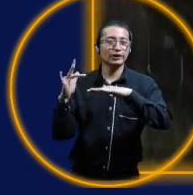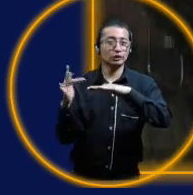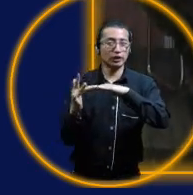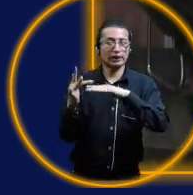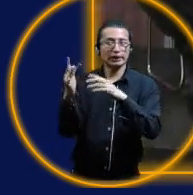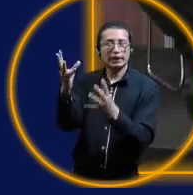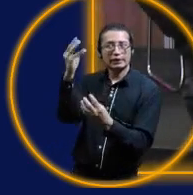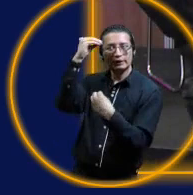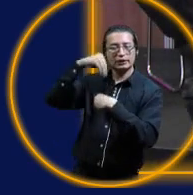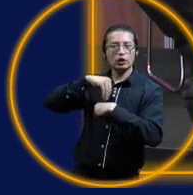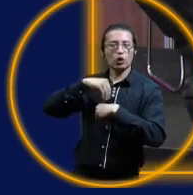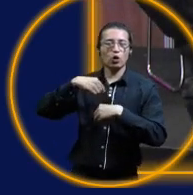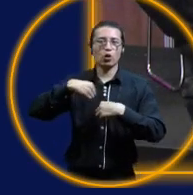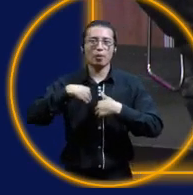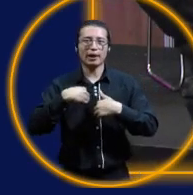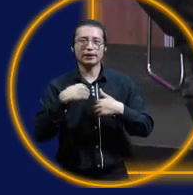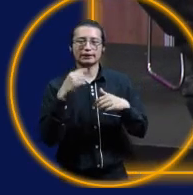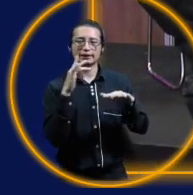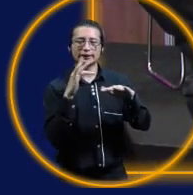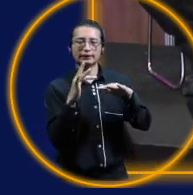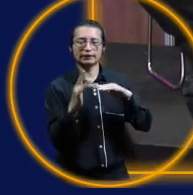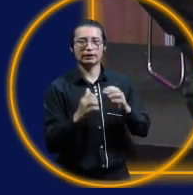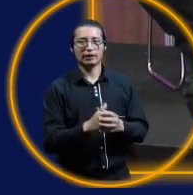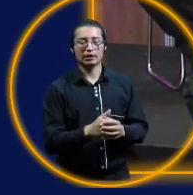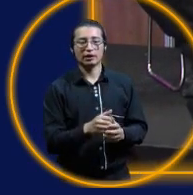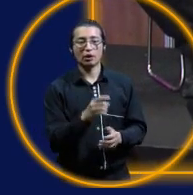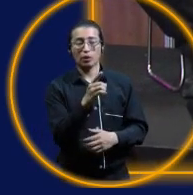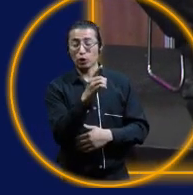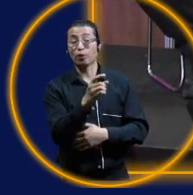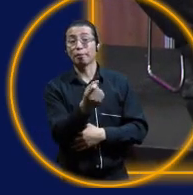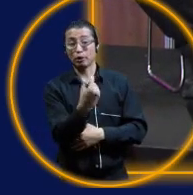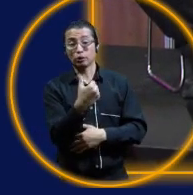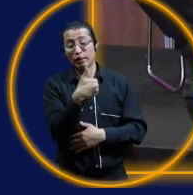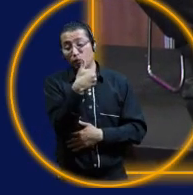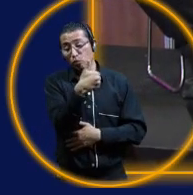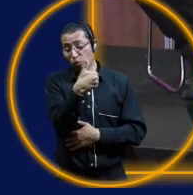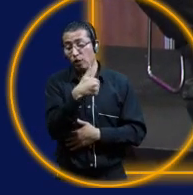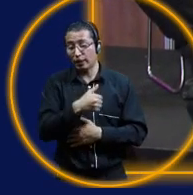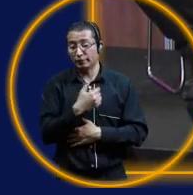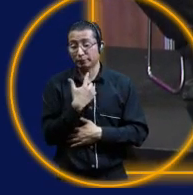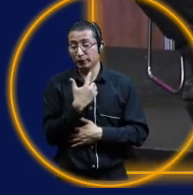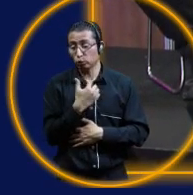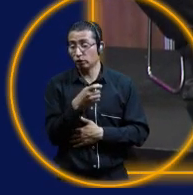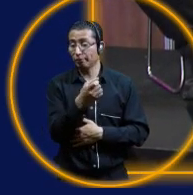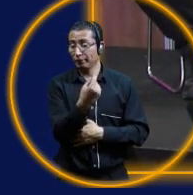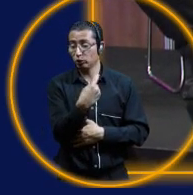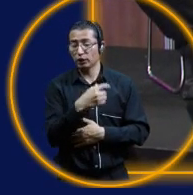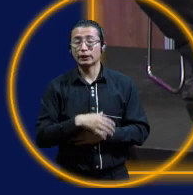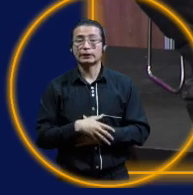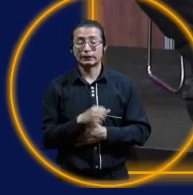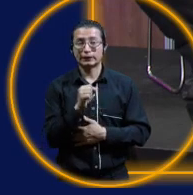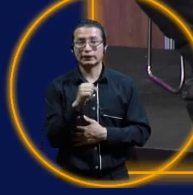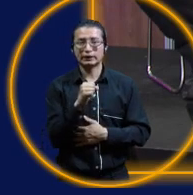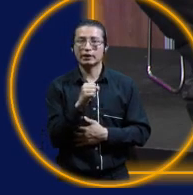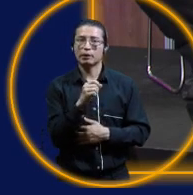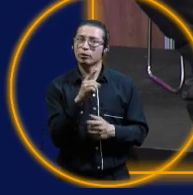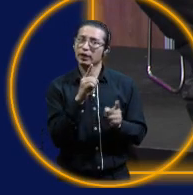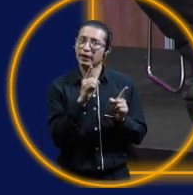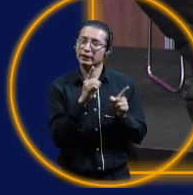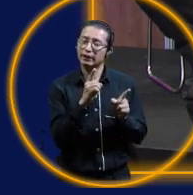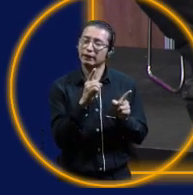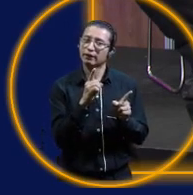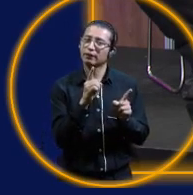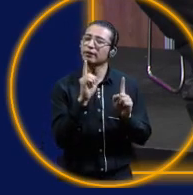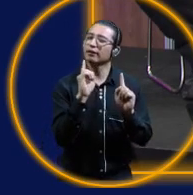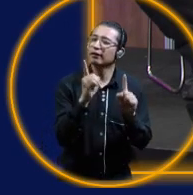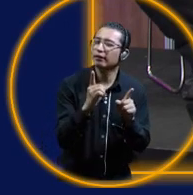I love that question. I think what you're wondering about is so important, because